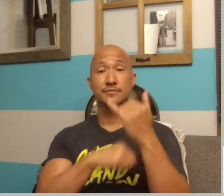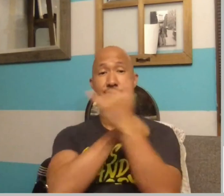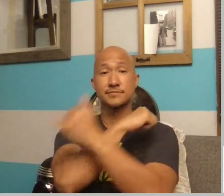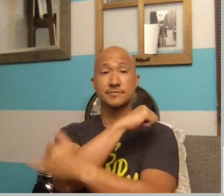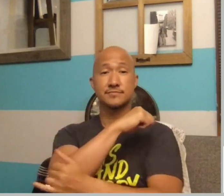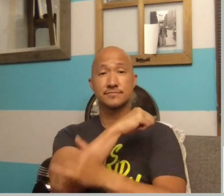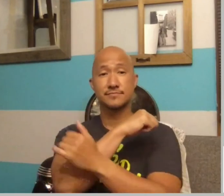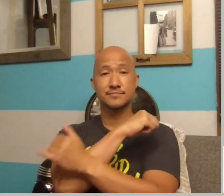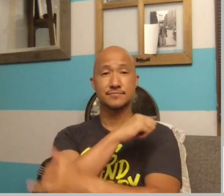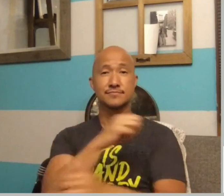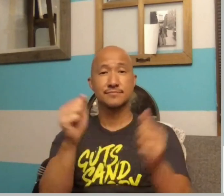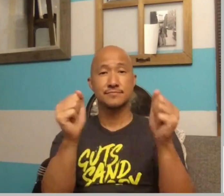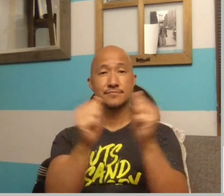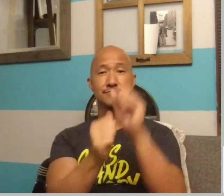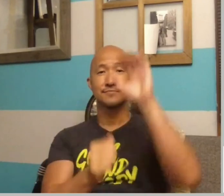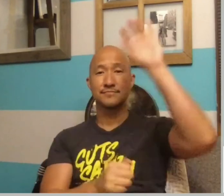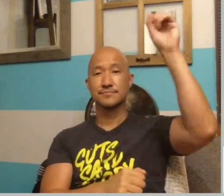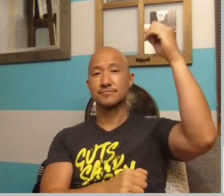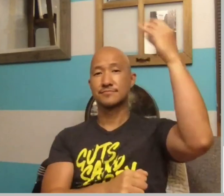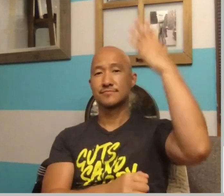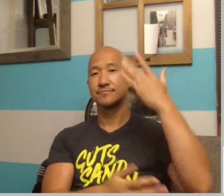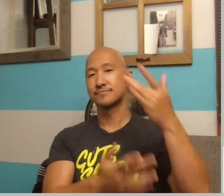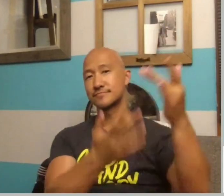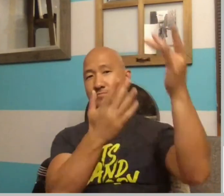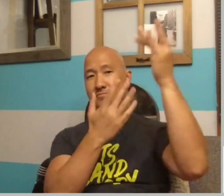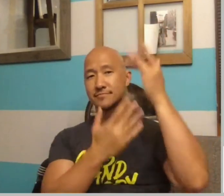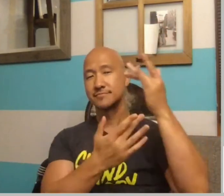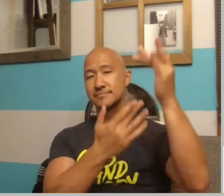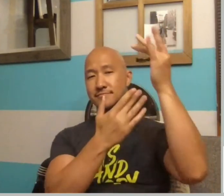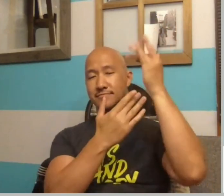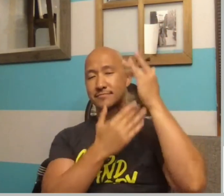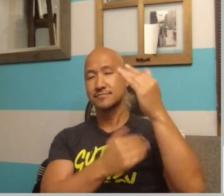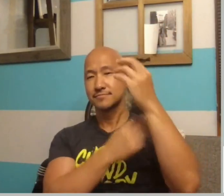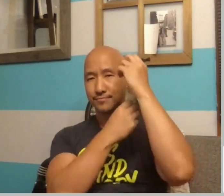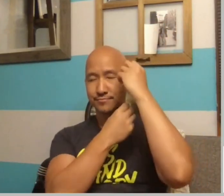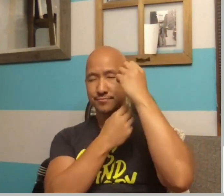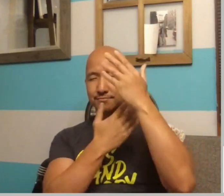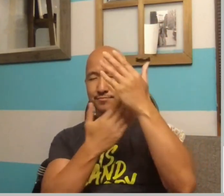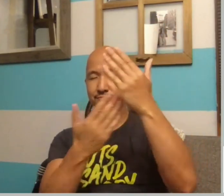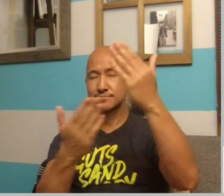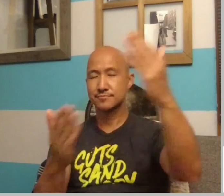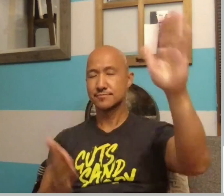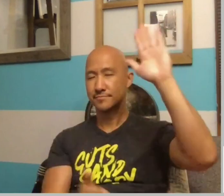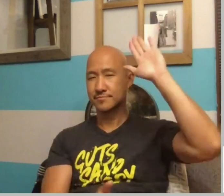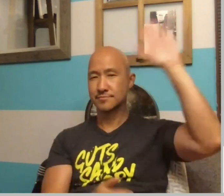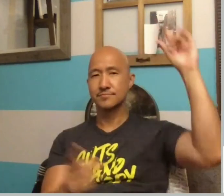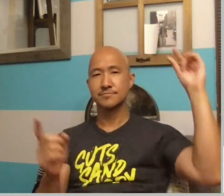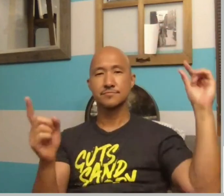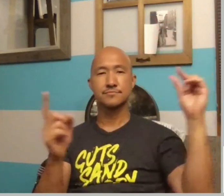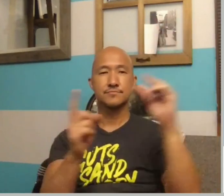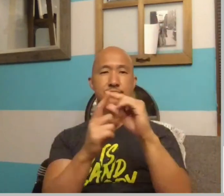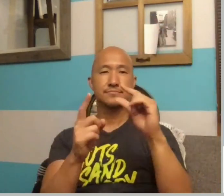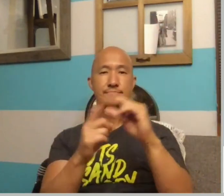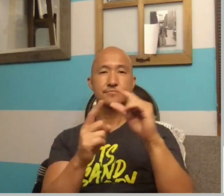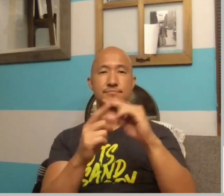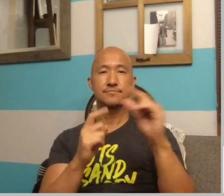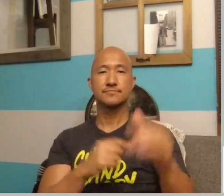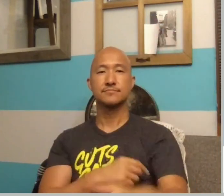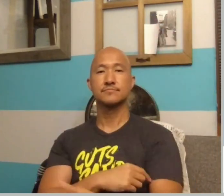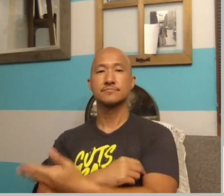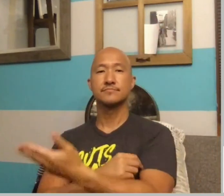the nations with grace and mercy. Send forth your